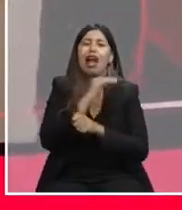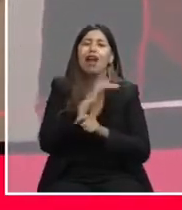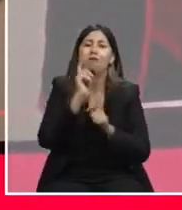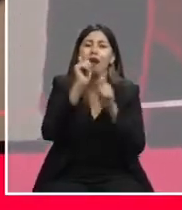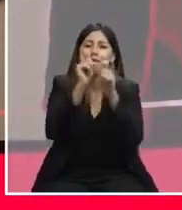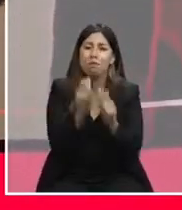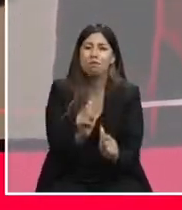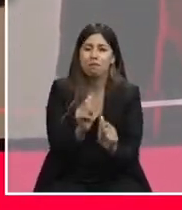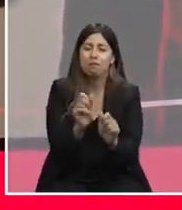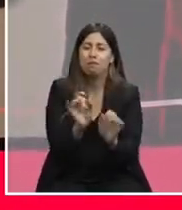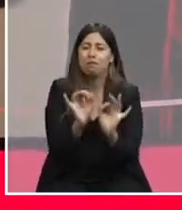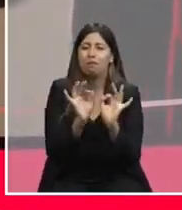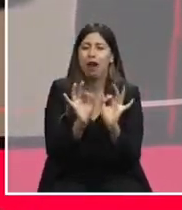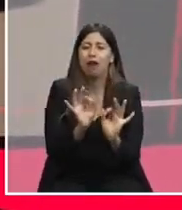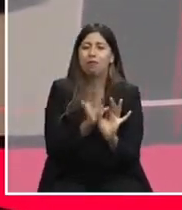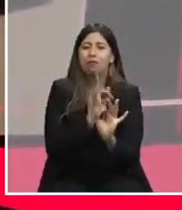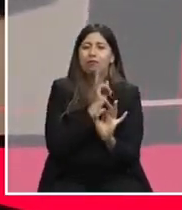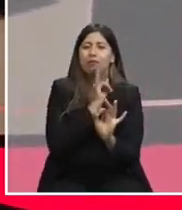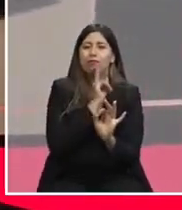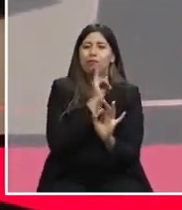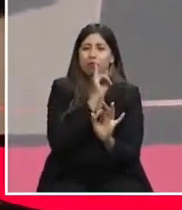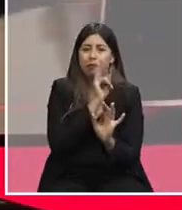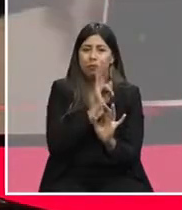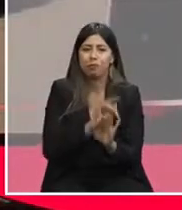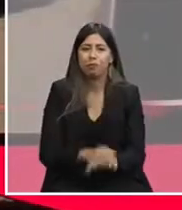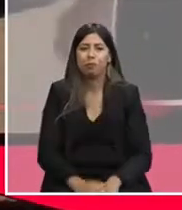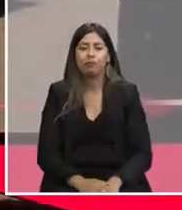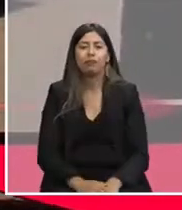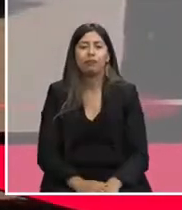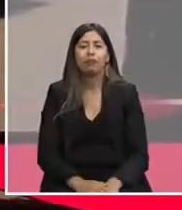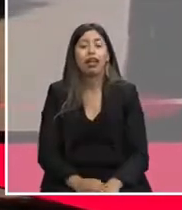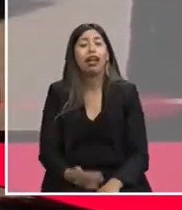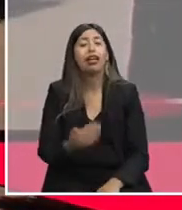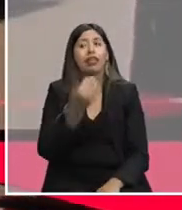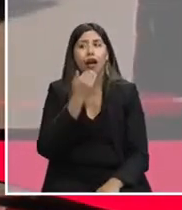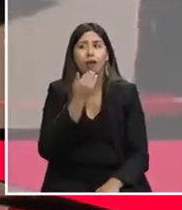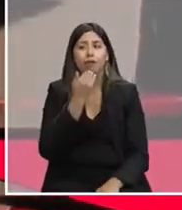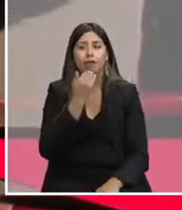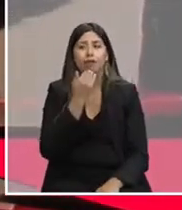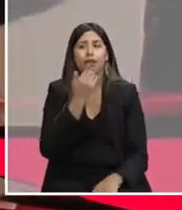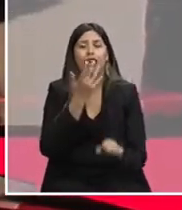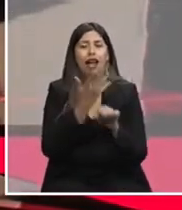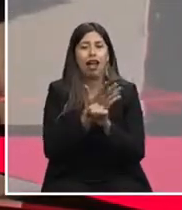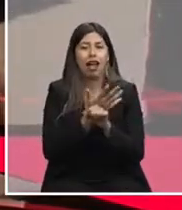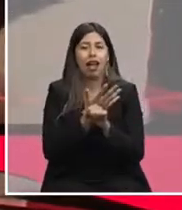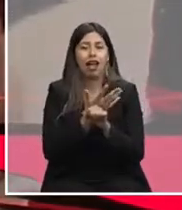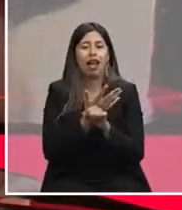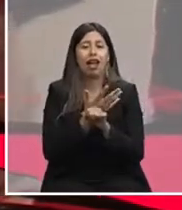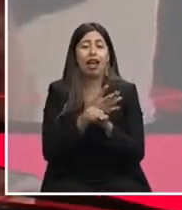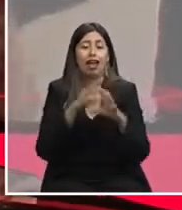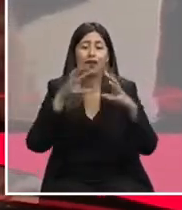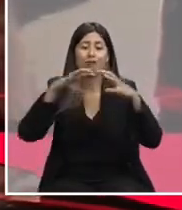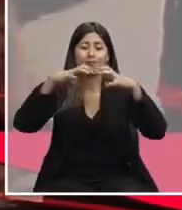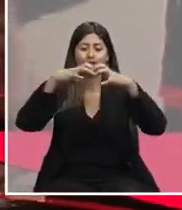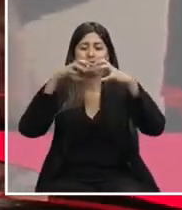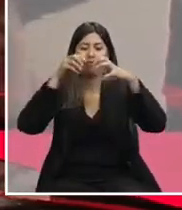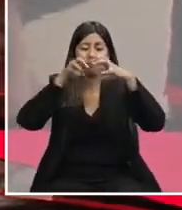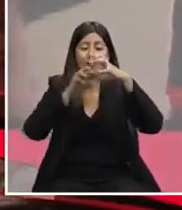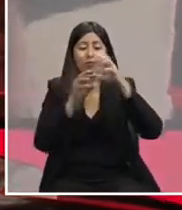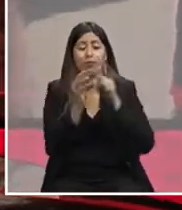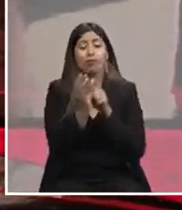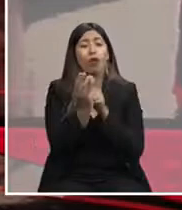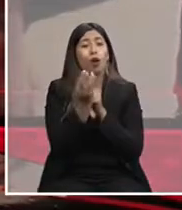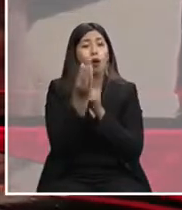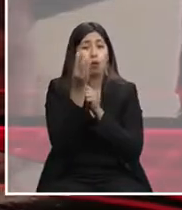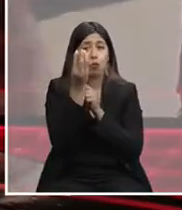desires of the striatum to be satisfied without limit. It began by throwing weapons for hunting, then the